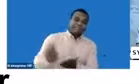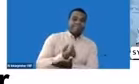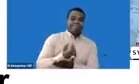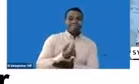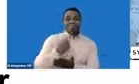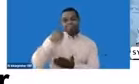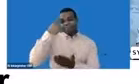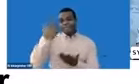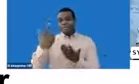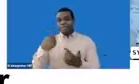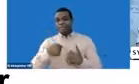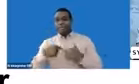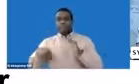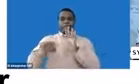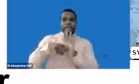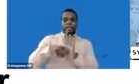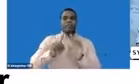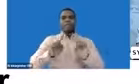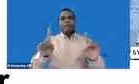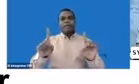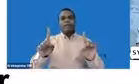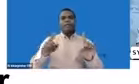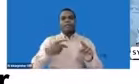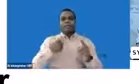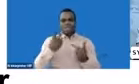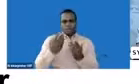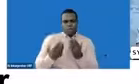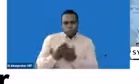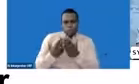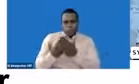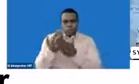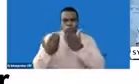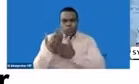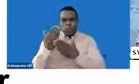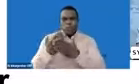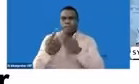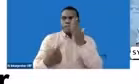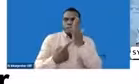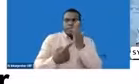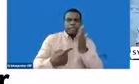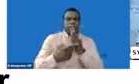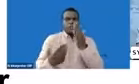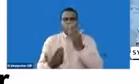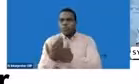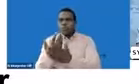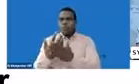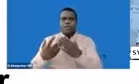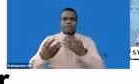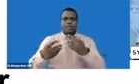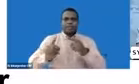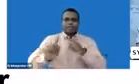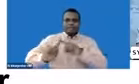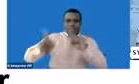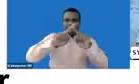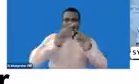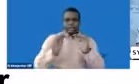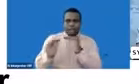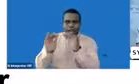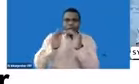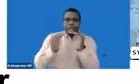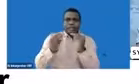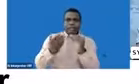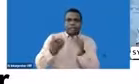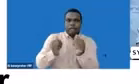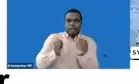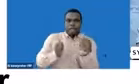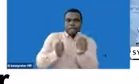moves very, very, very quickly. So I don't foresee that we have solved all of that to 2025, but for sure, the